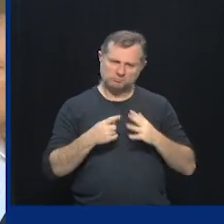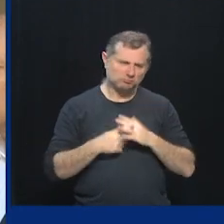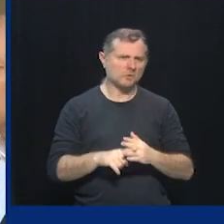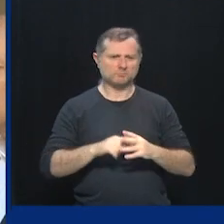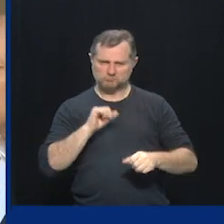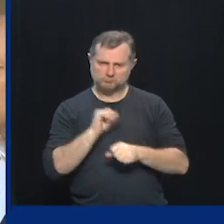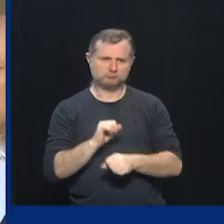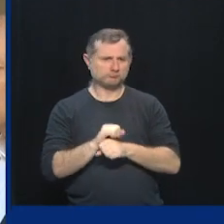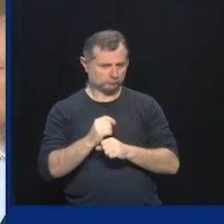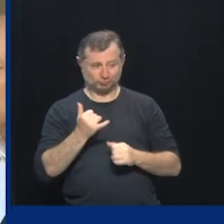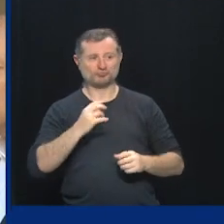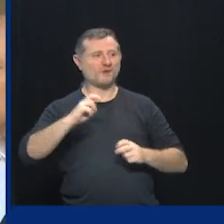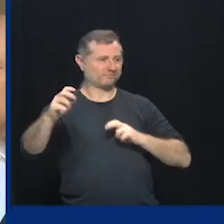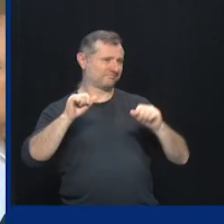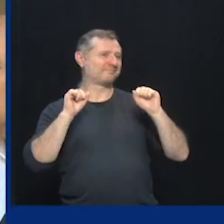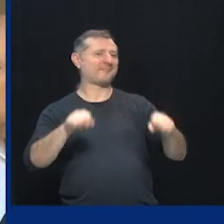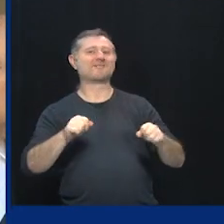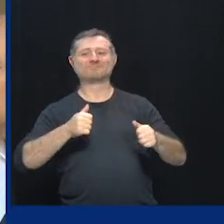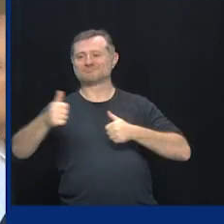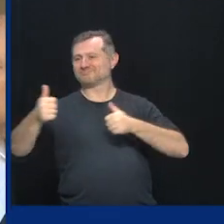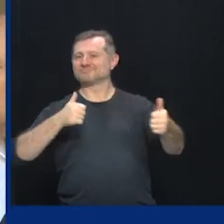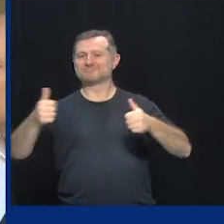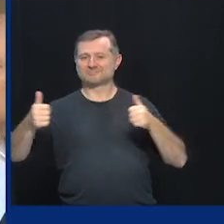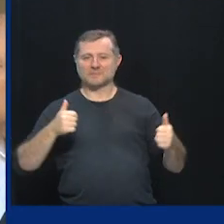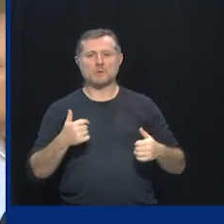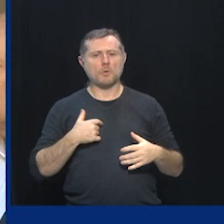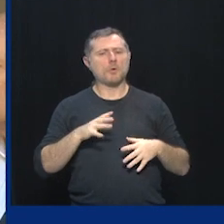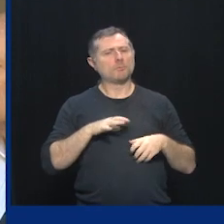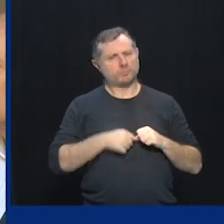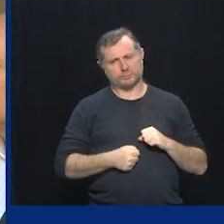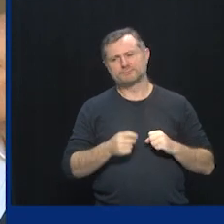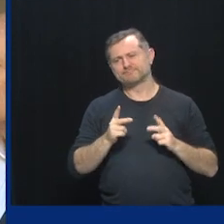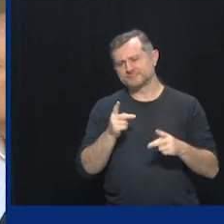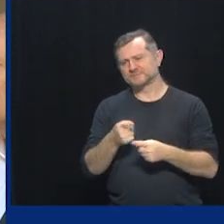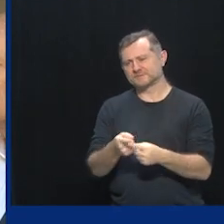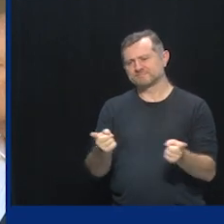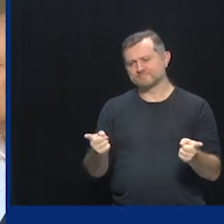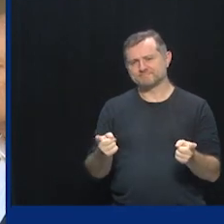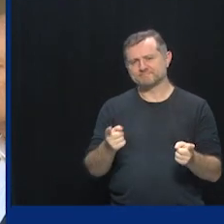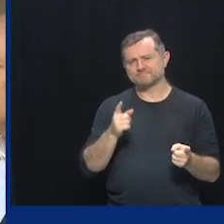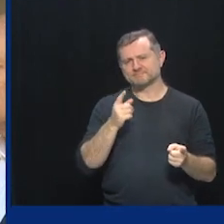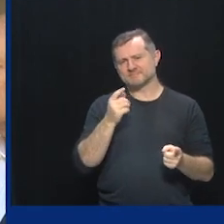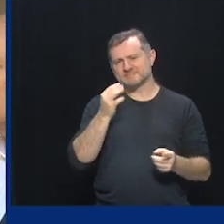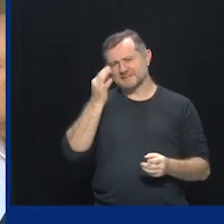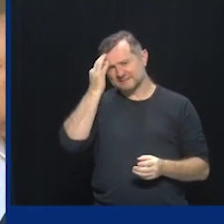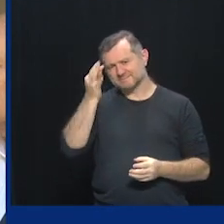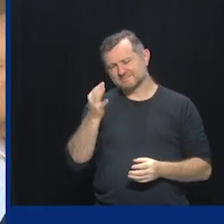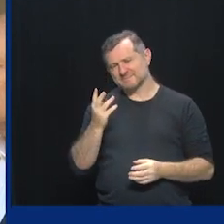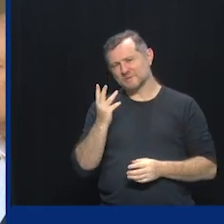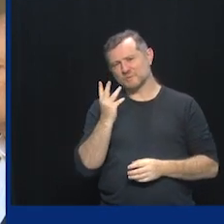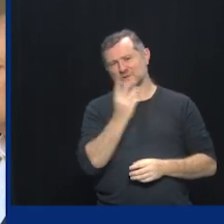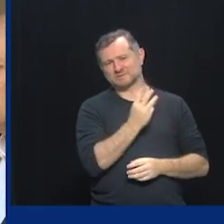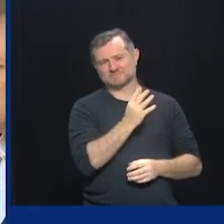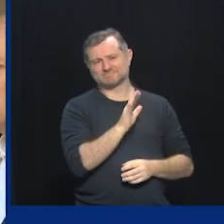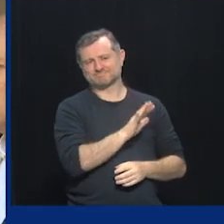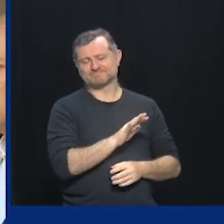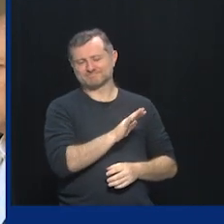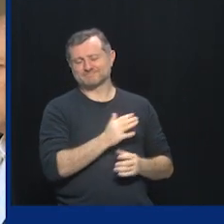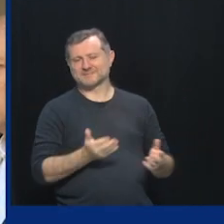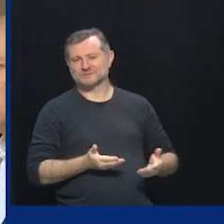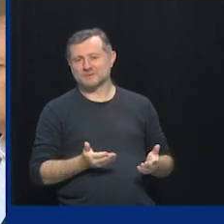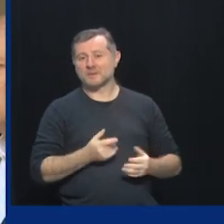continuing. You know, we mourn for those just a little to the west of us, people who have lost their lives, our neighbors in New Jersey that experienced